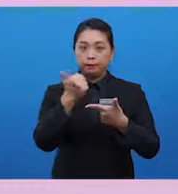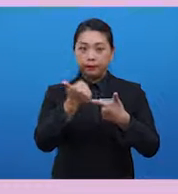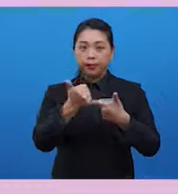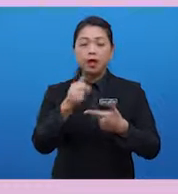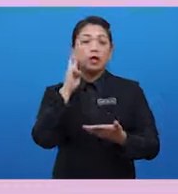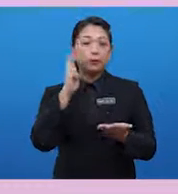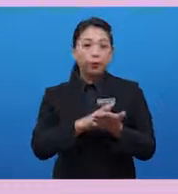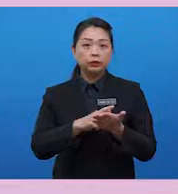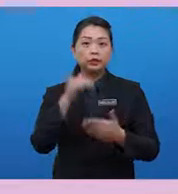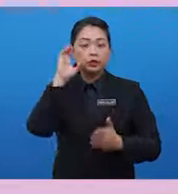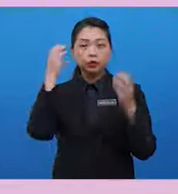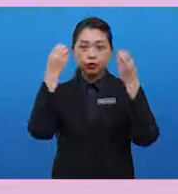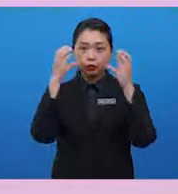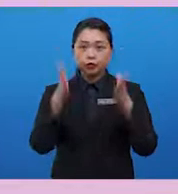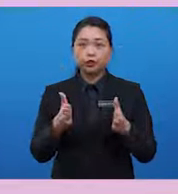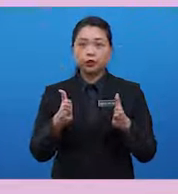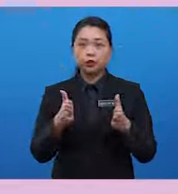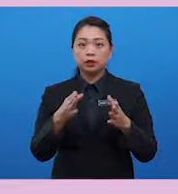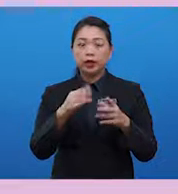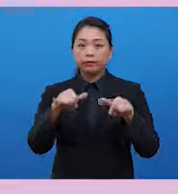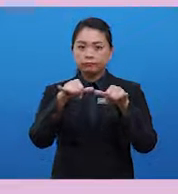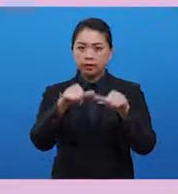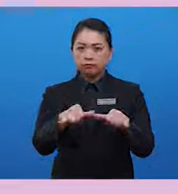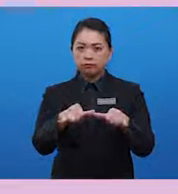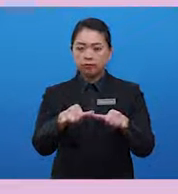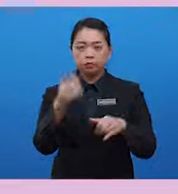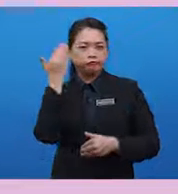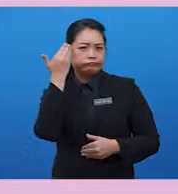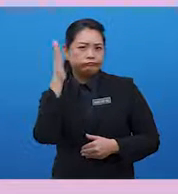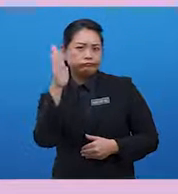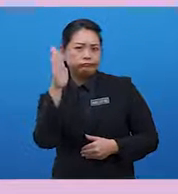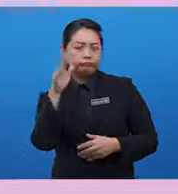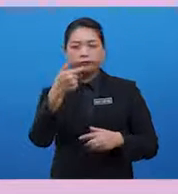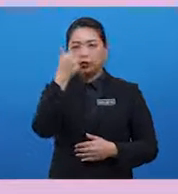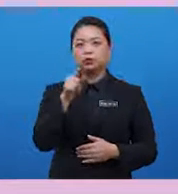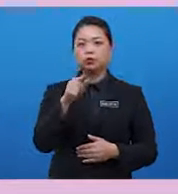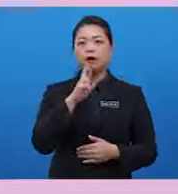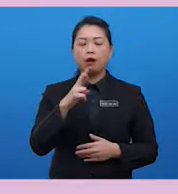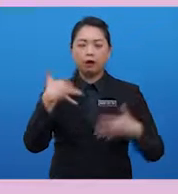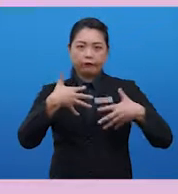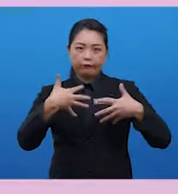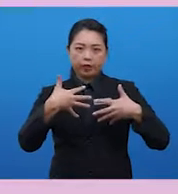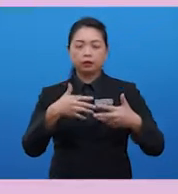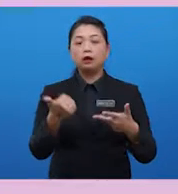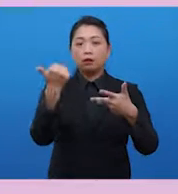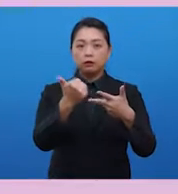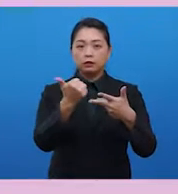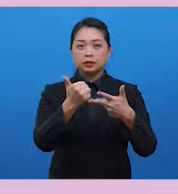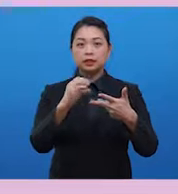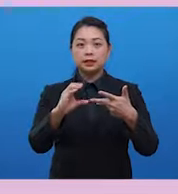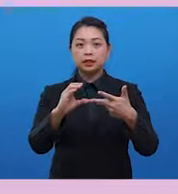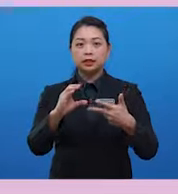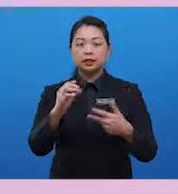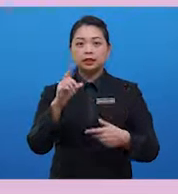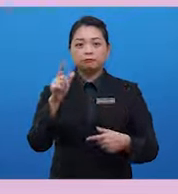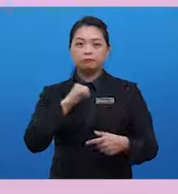a telephone call but remain anonymous because you are afraid, or C, mind